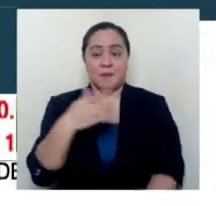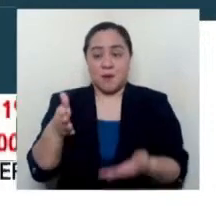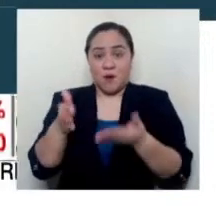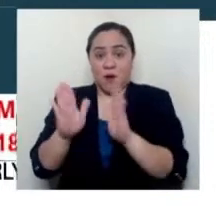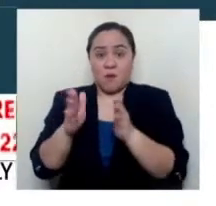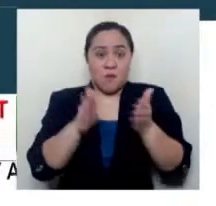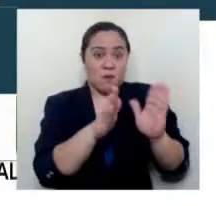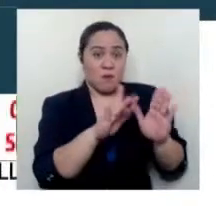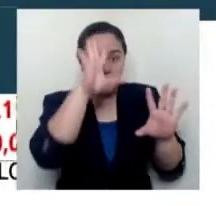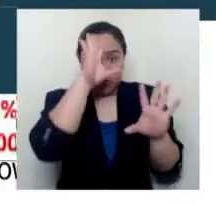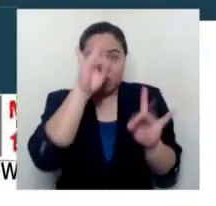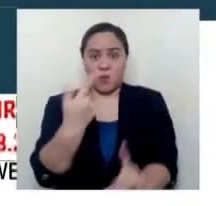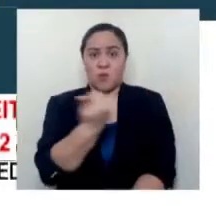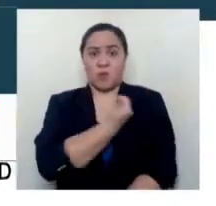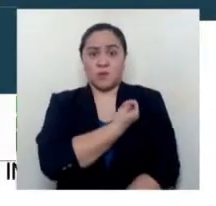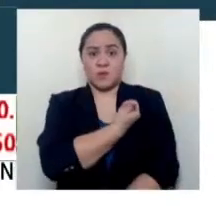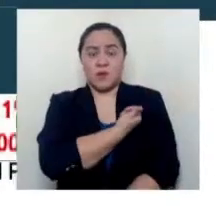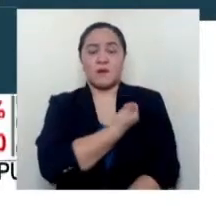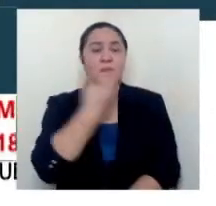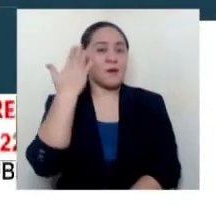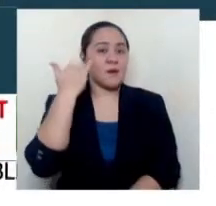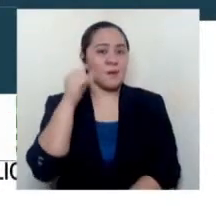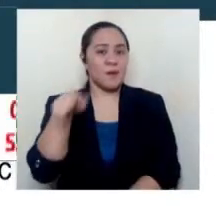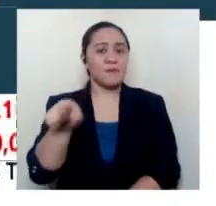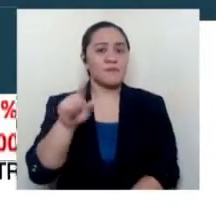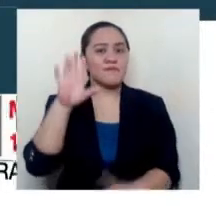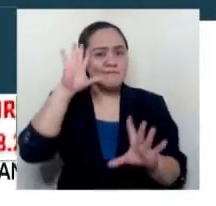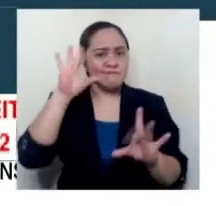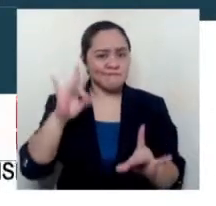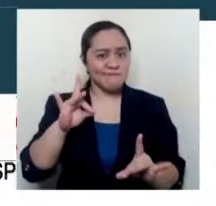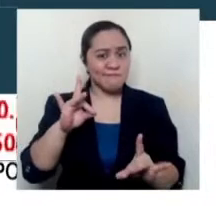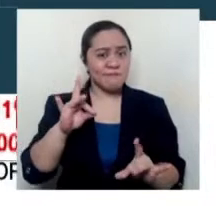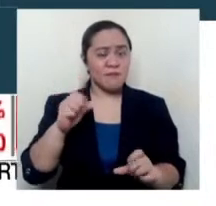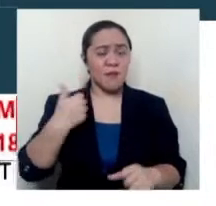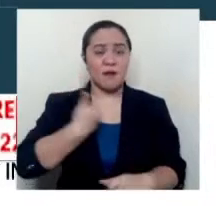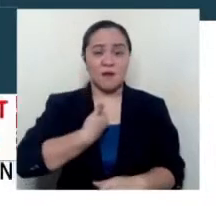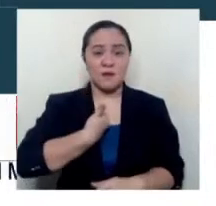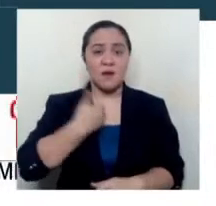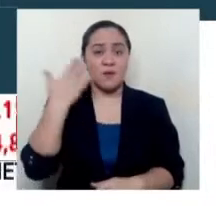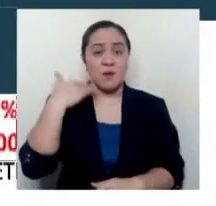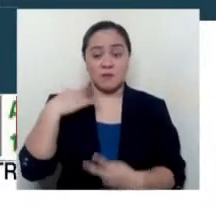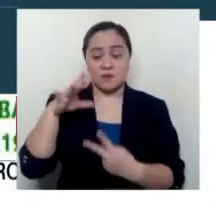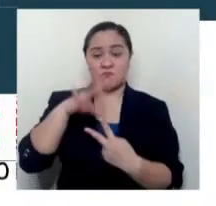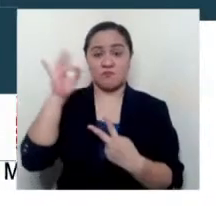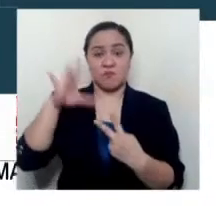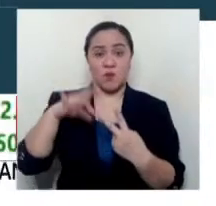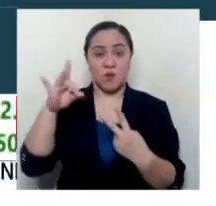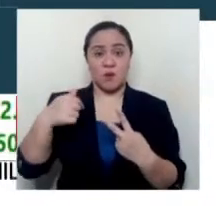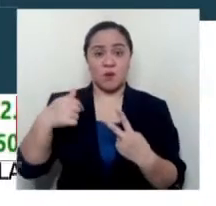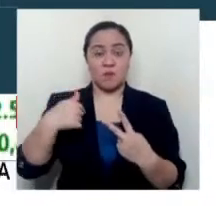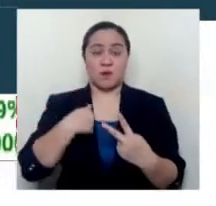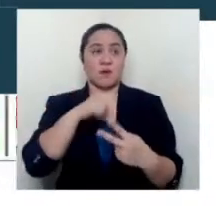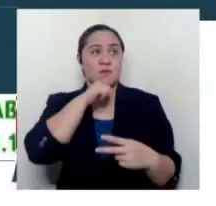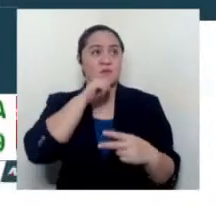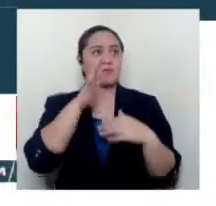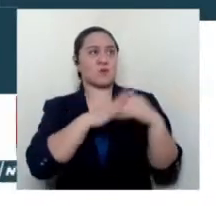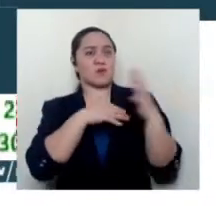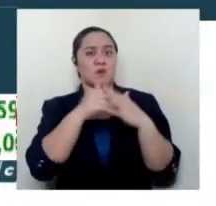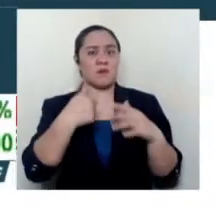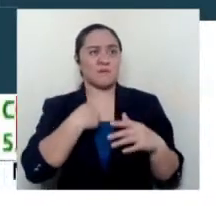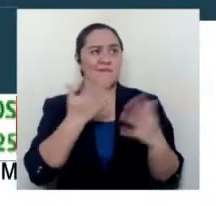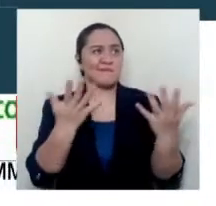own, then we get to decide on our own. If they don't, if they choose someone which I am not personally comfortable with,